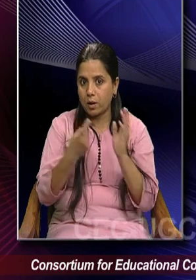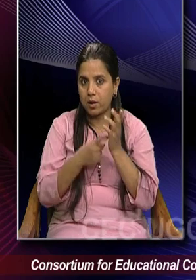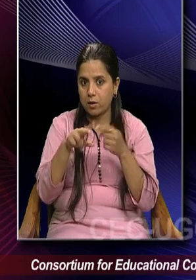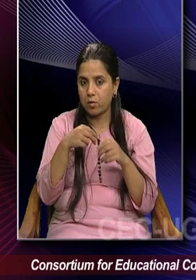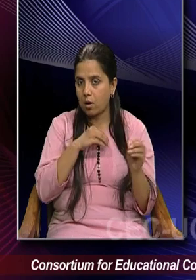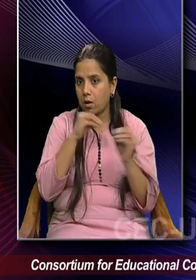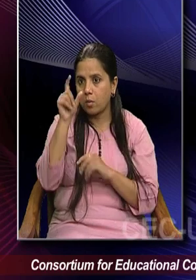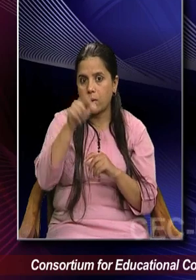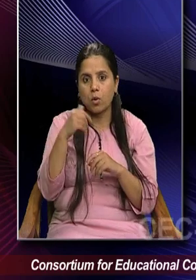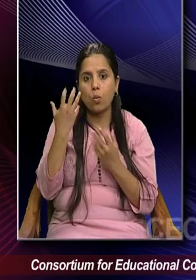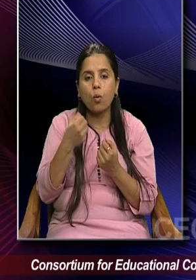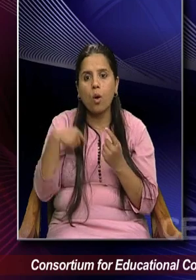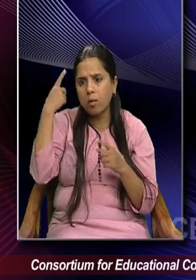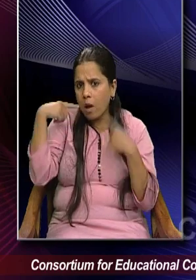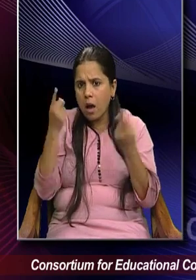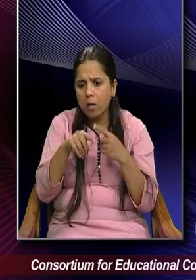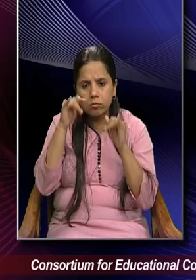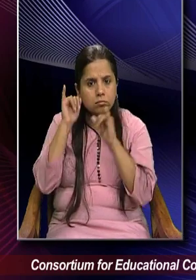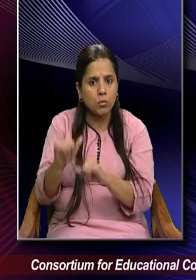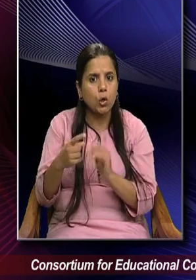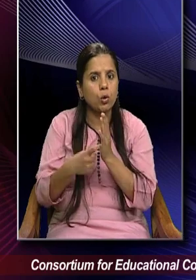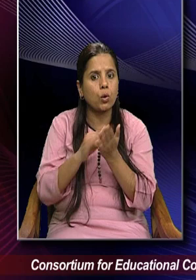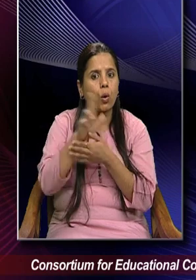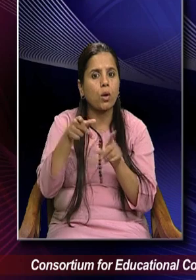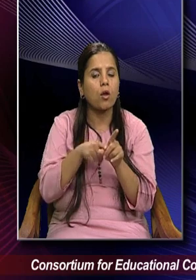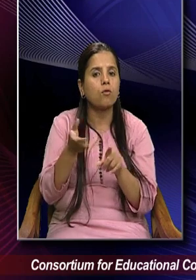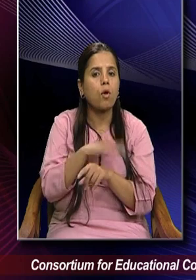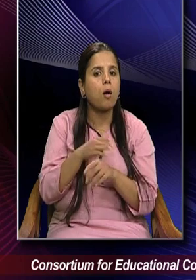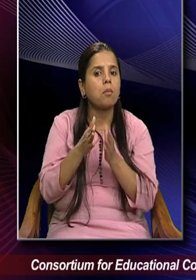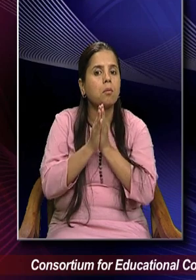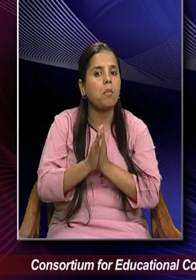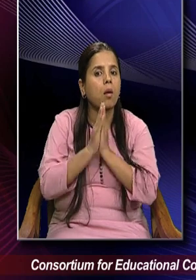asylum seekers and Rohingyas from Myanmar.